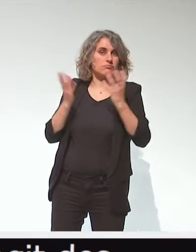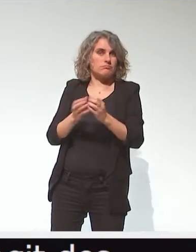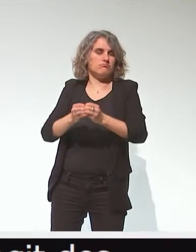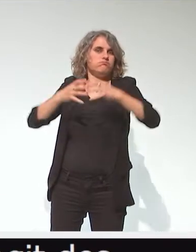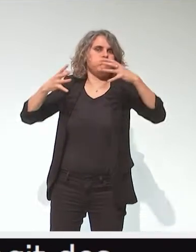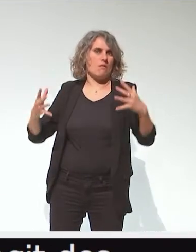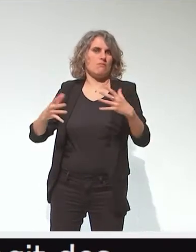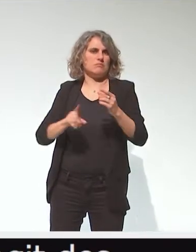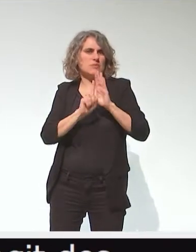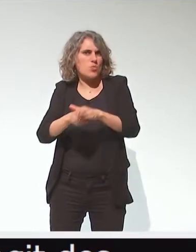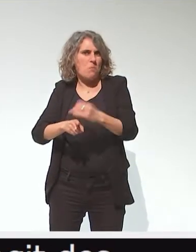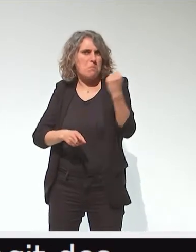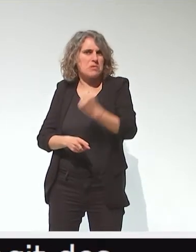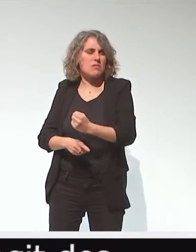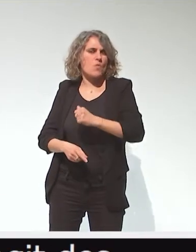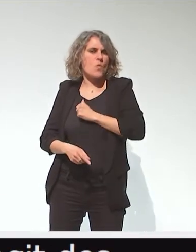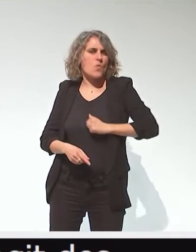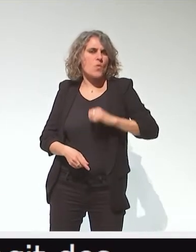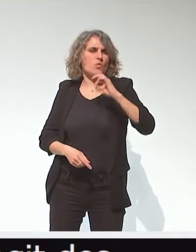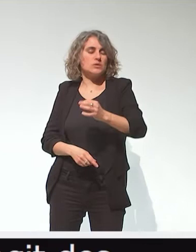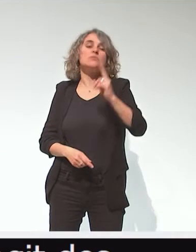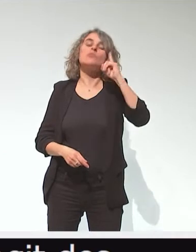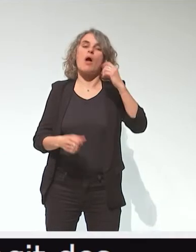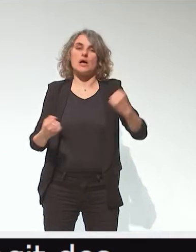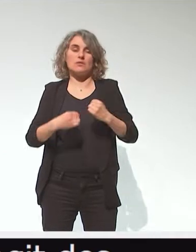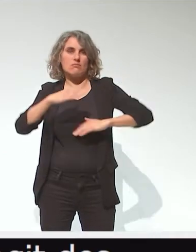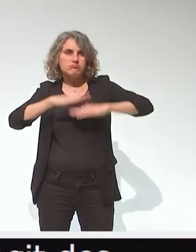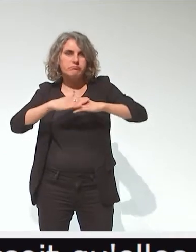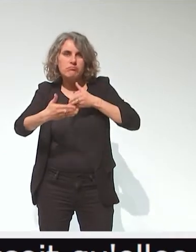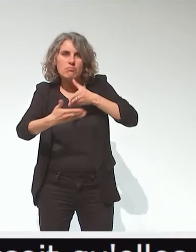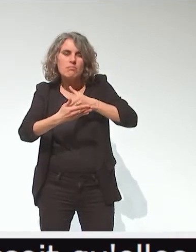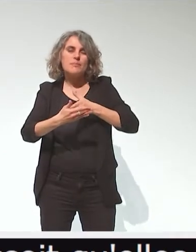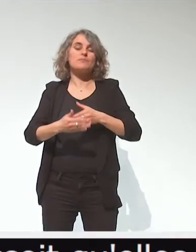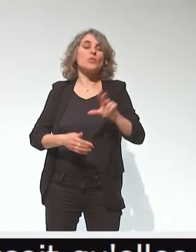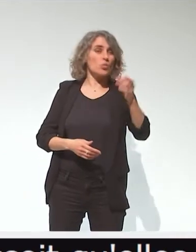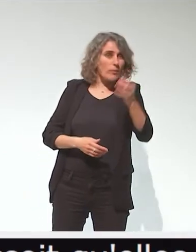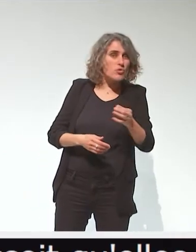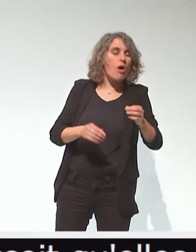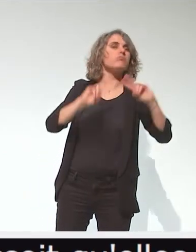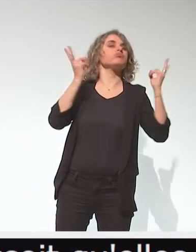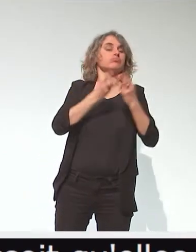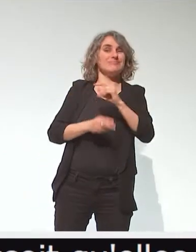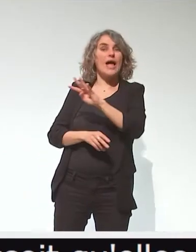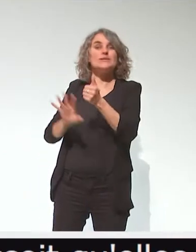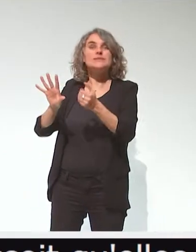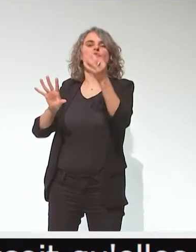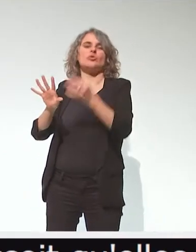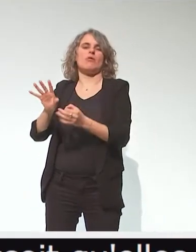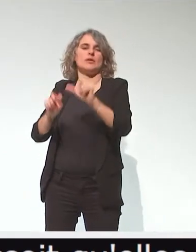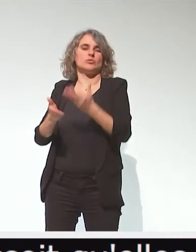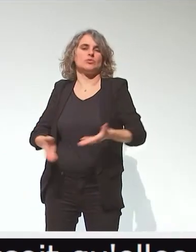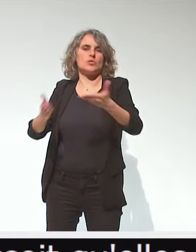the discrimination experience jumps up to a startling 46%. In terms of people with less